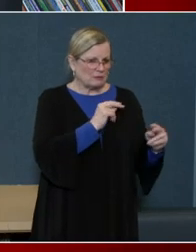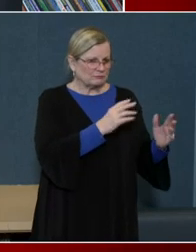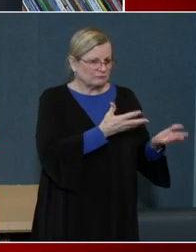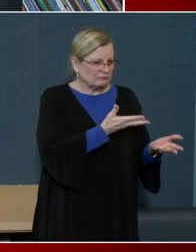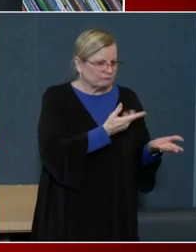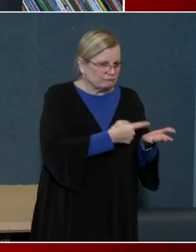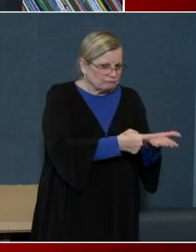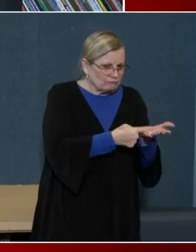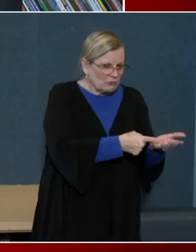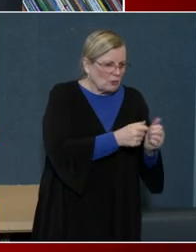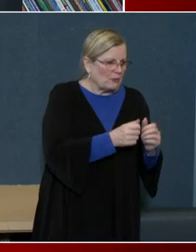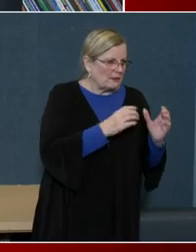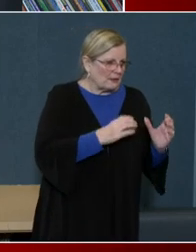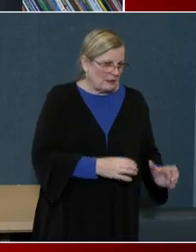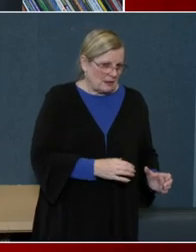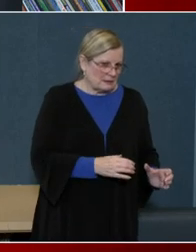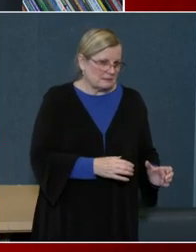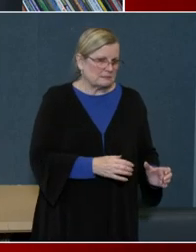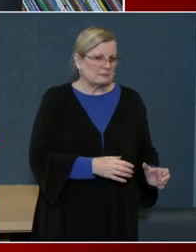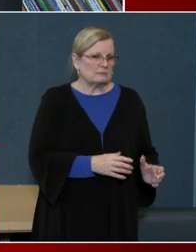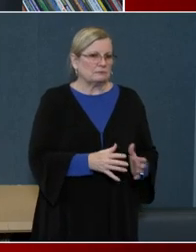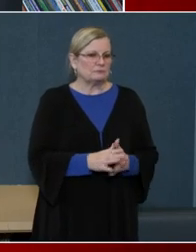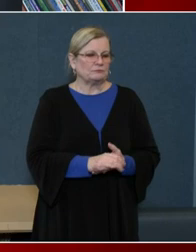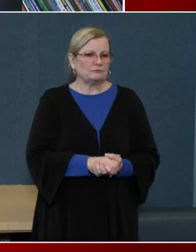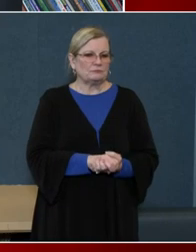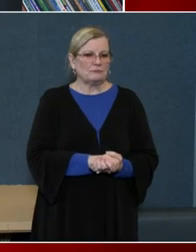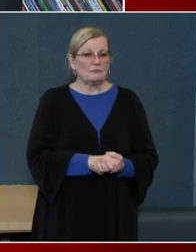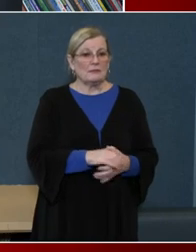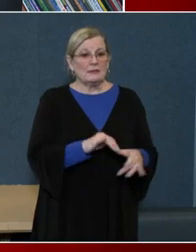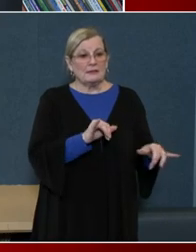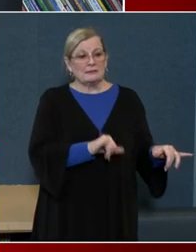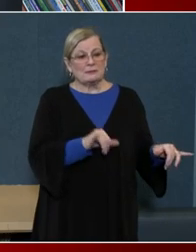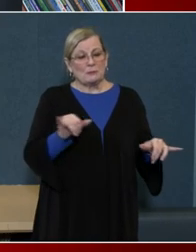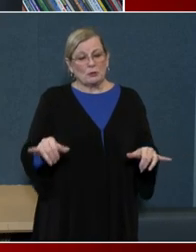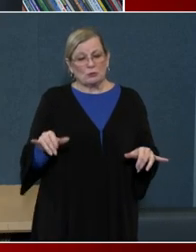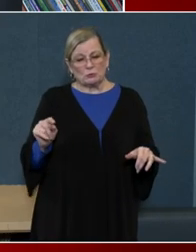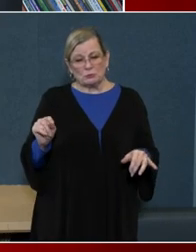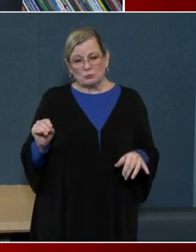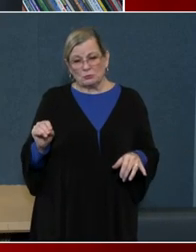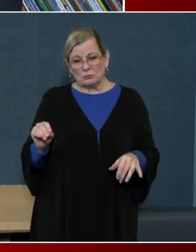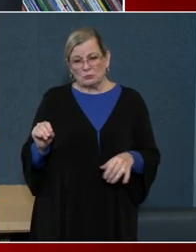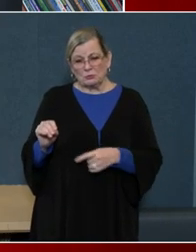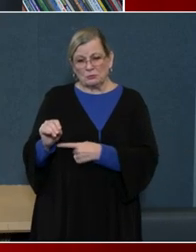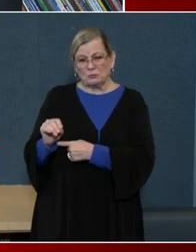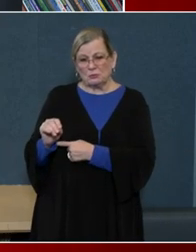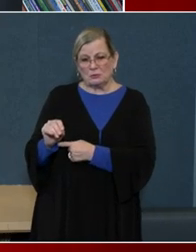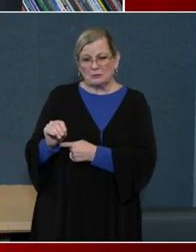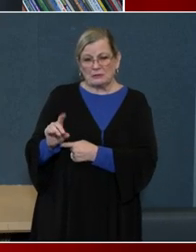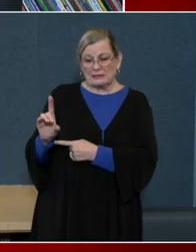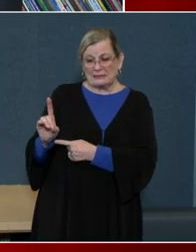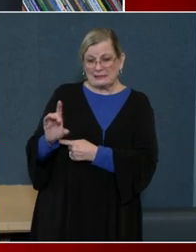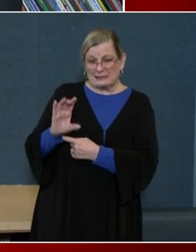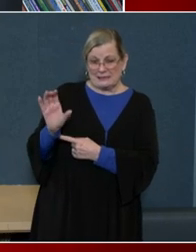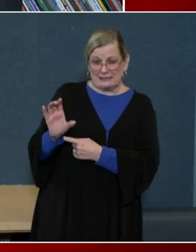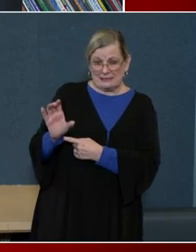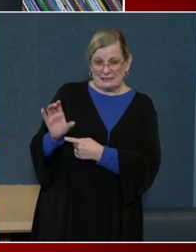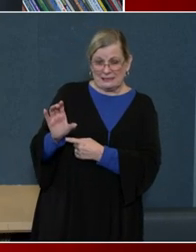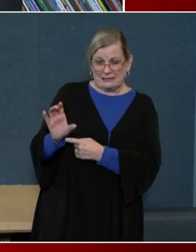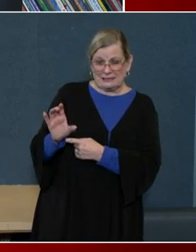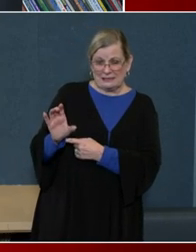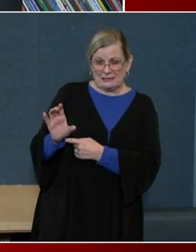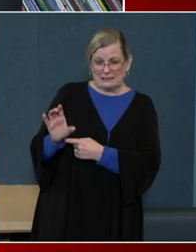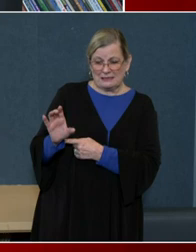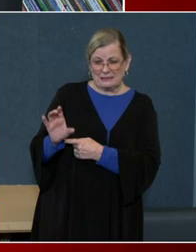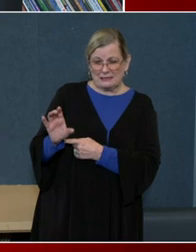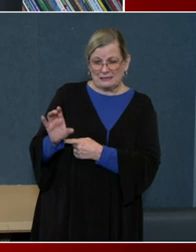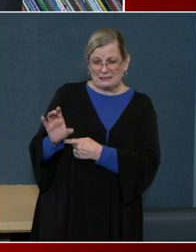future. Similarly, we found that the district is an outlier with regard to the court filing fee. We have the